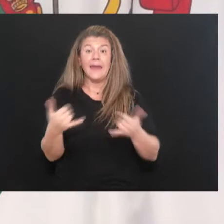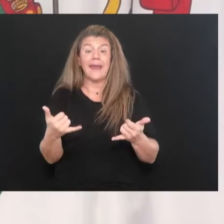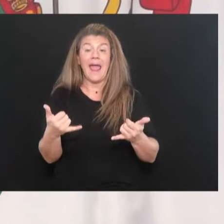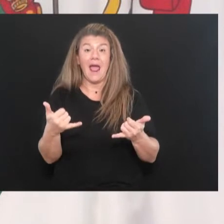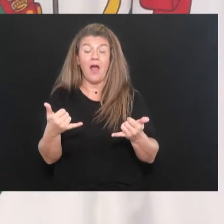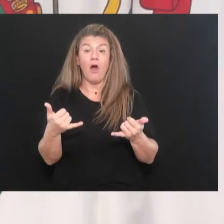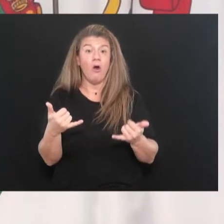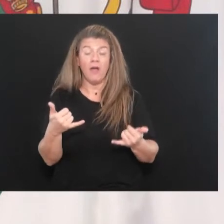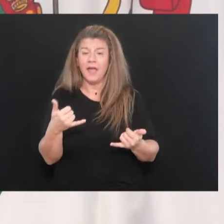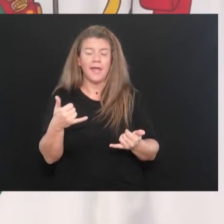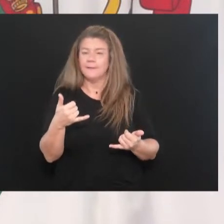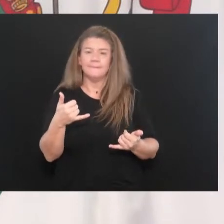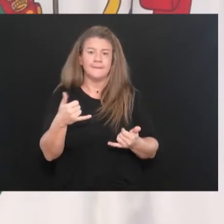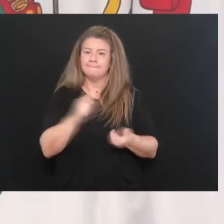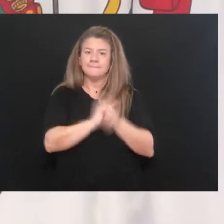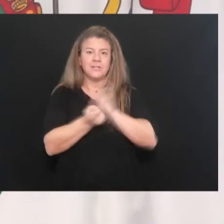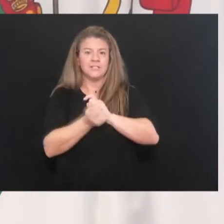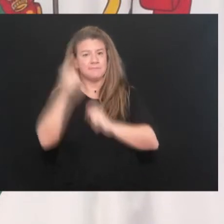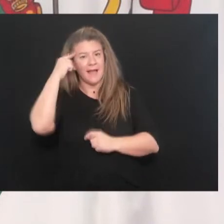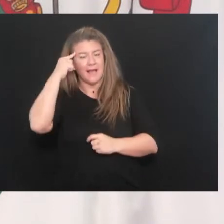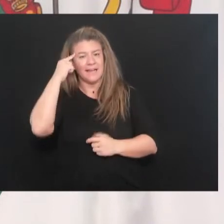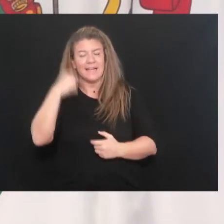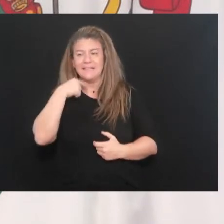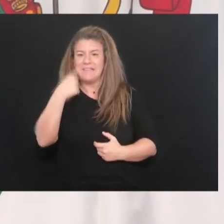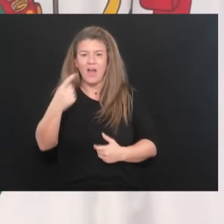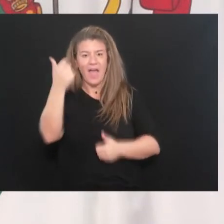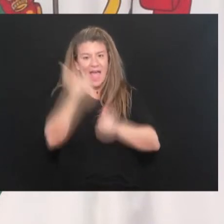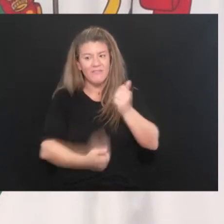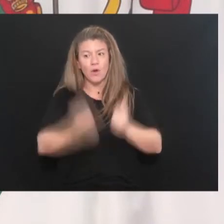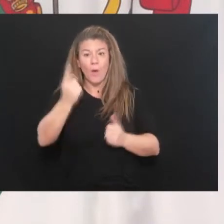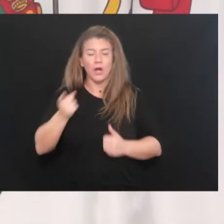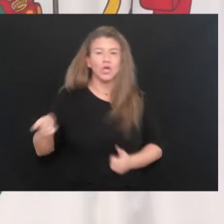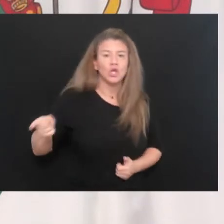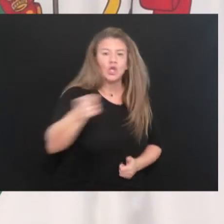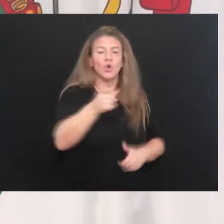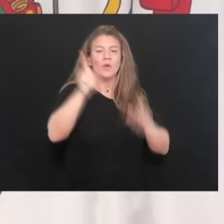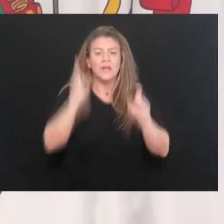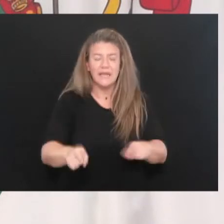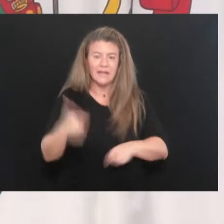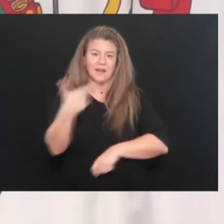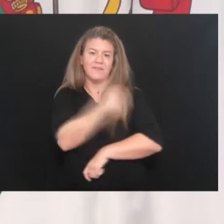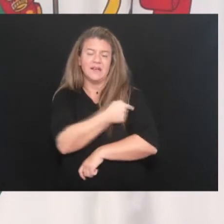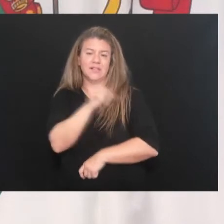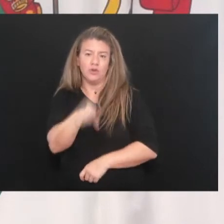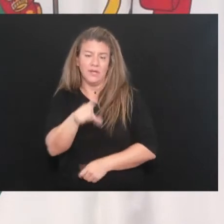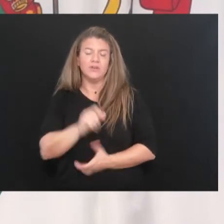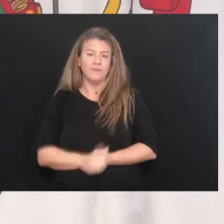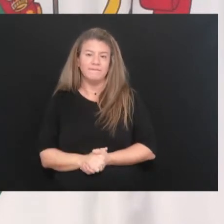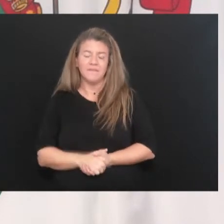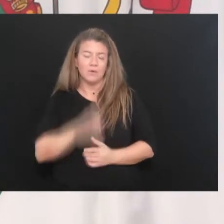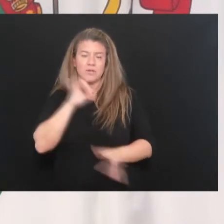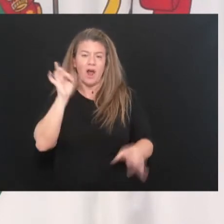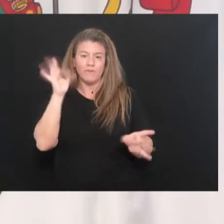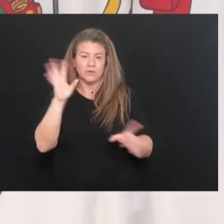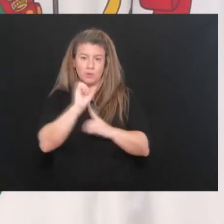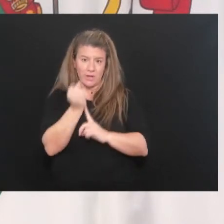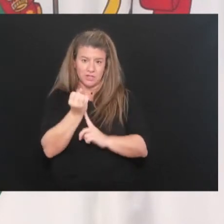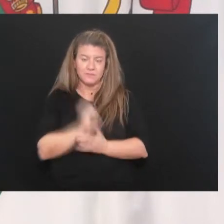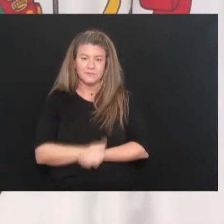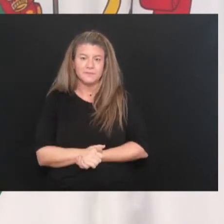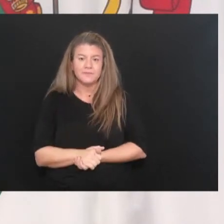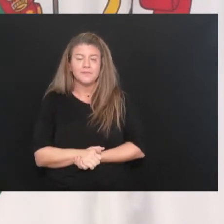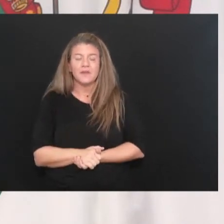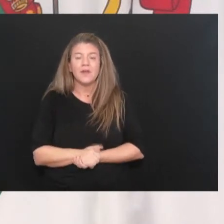on and tell everybody, each and every person alive, that they ought to be taking the vaccine. It was terrible. And